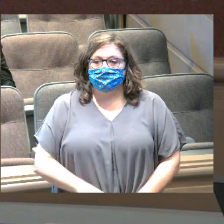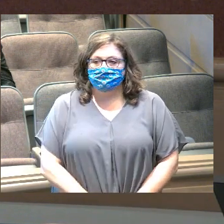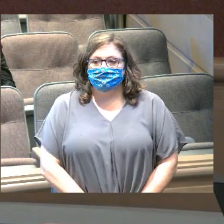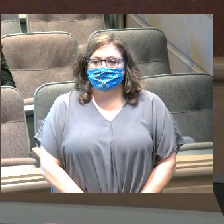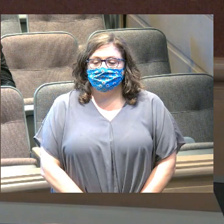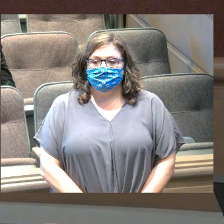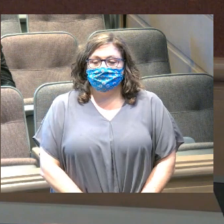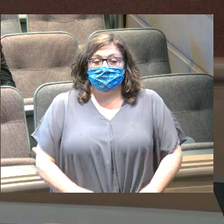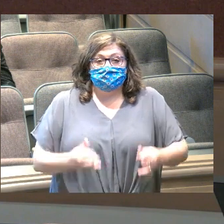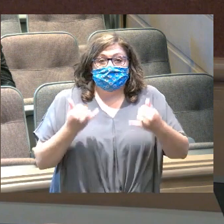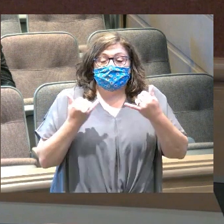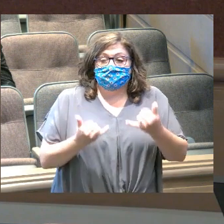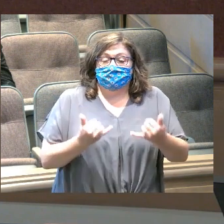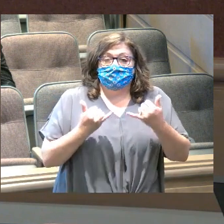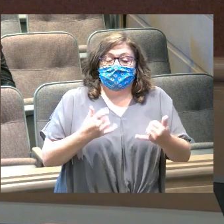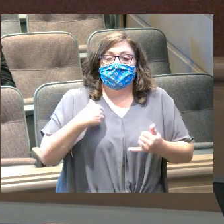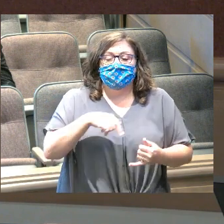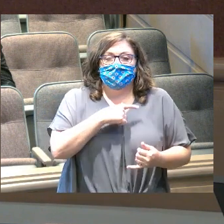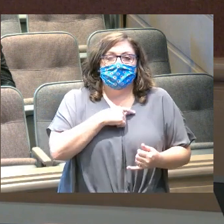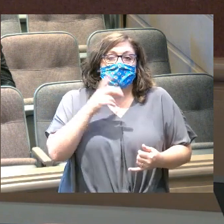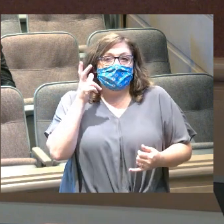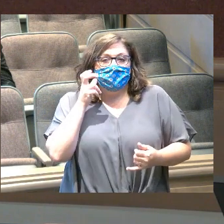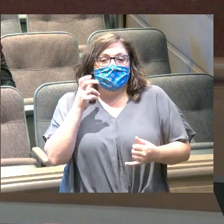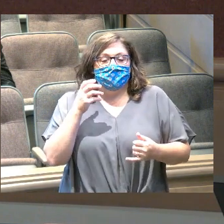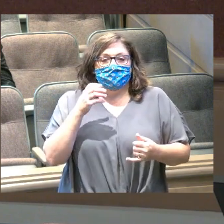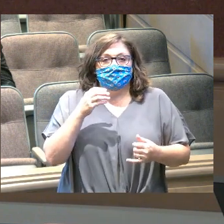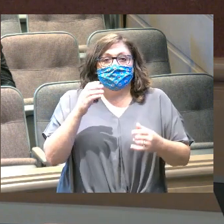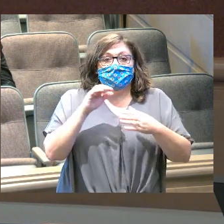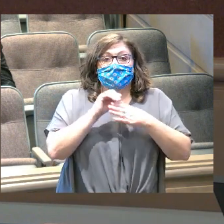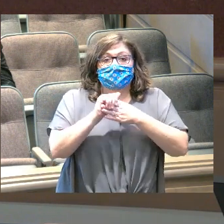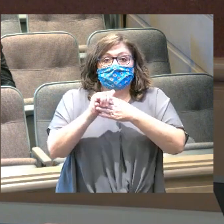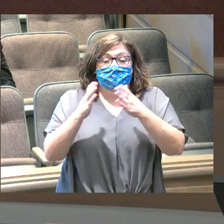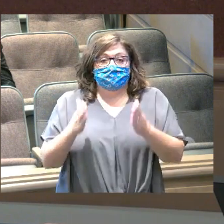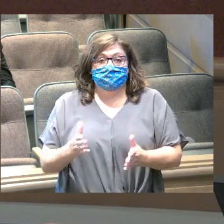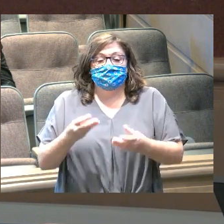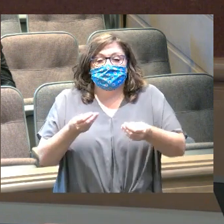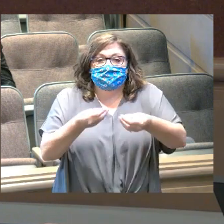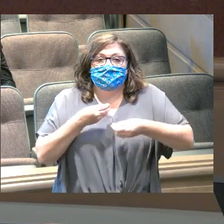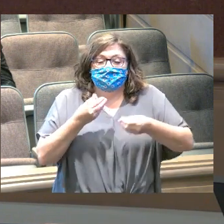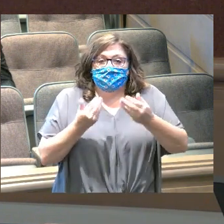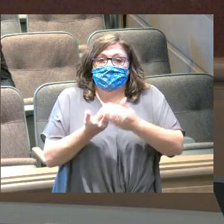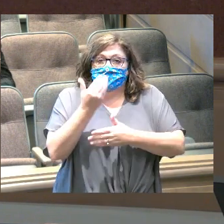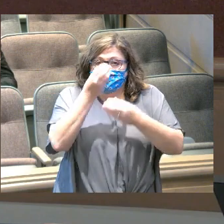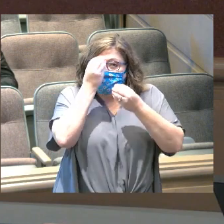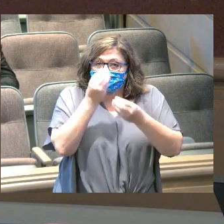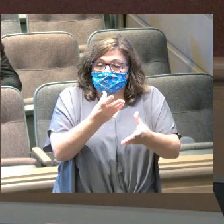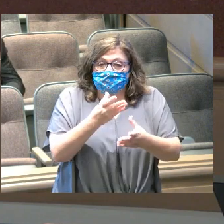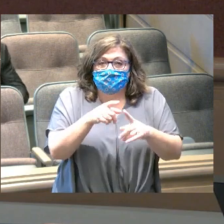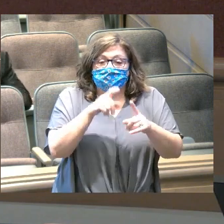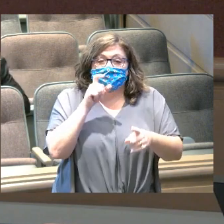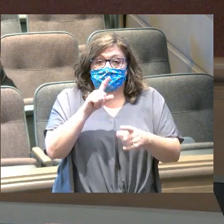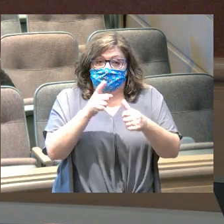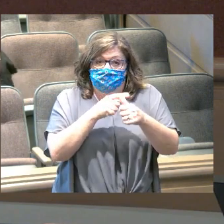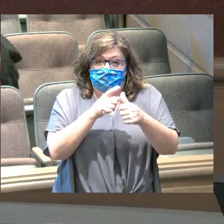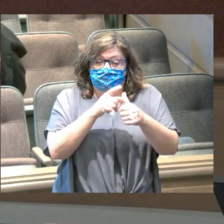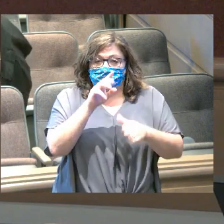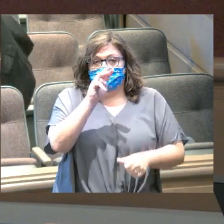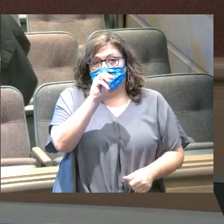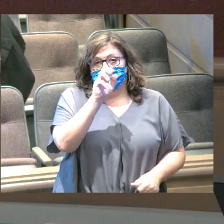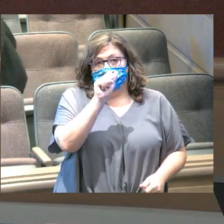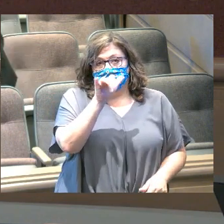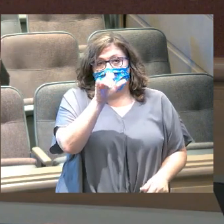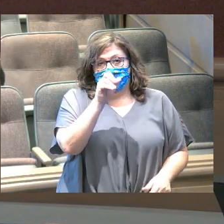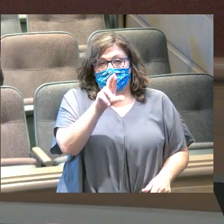Now we'll hear updates from our community leaders, and first we'll hear from City of Albany Mayor Bo Durrell. Mr.